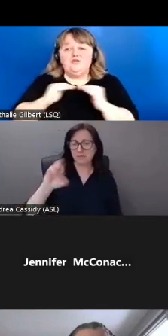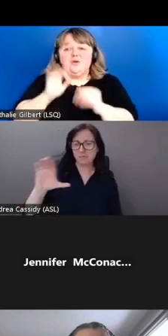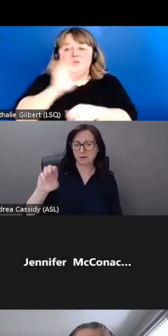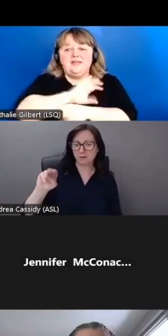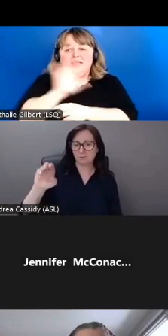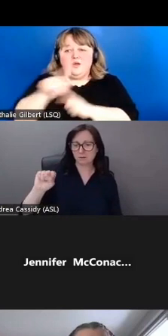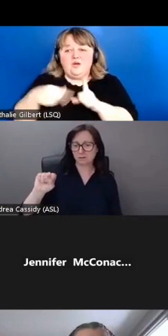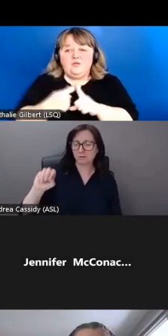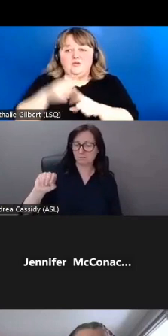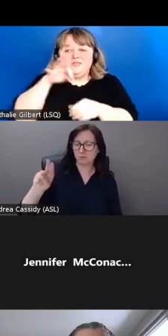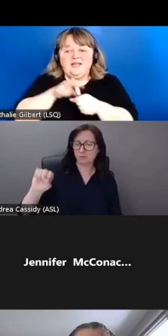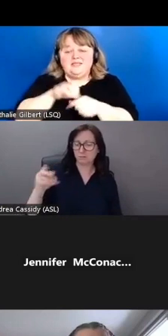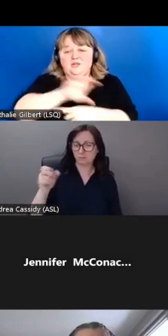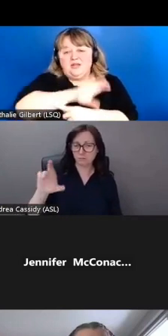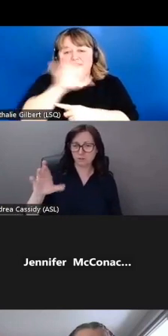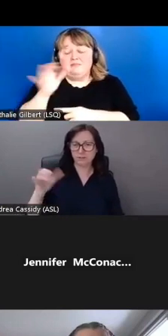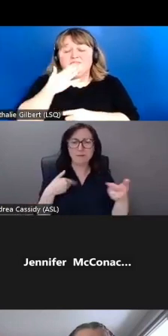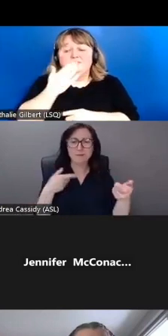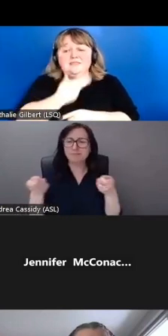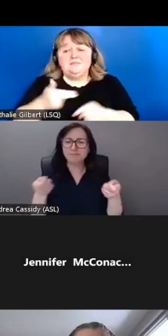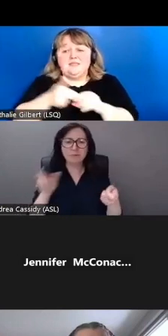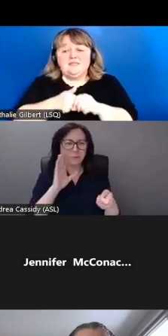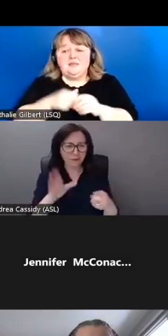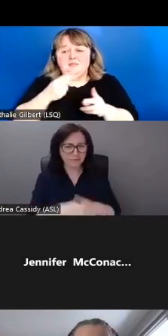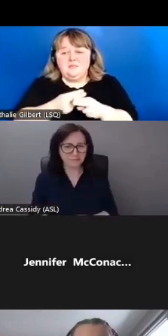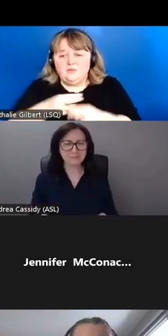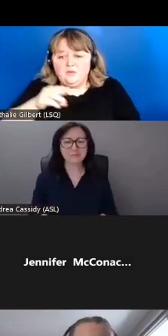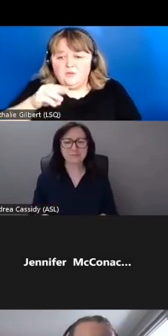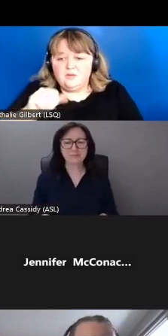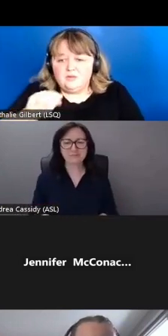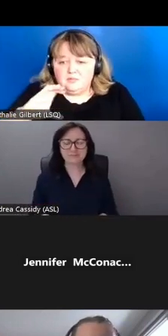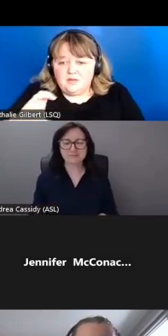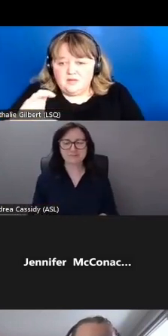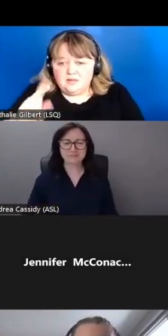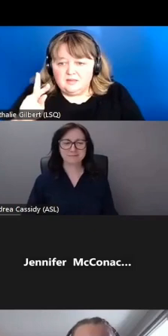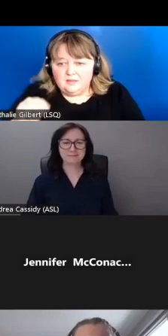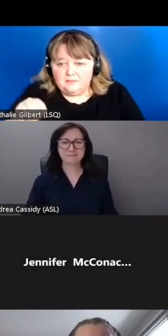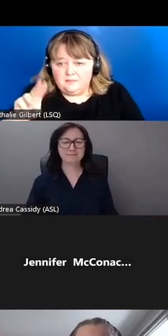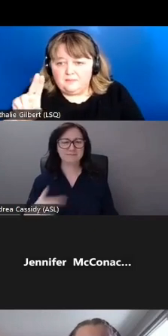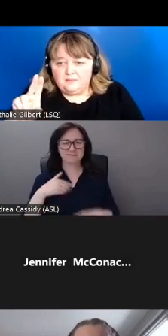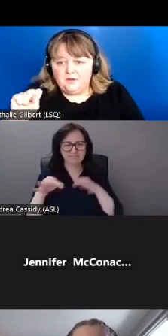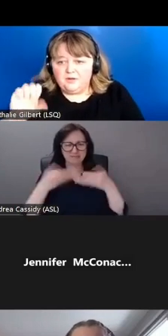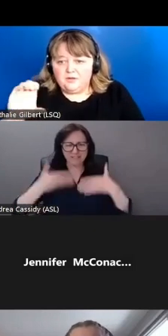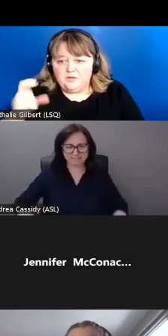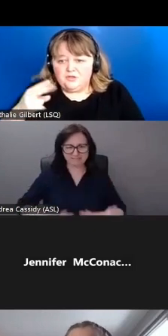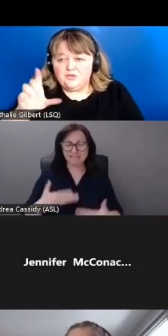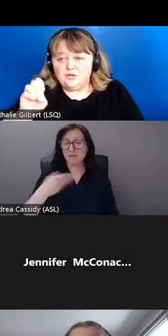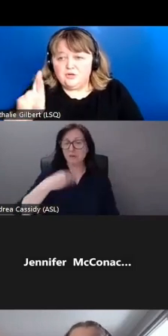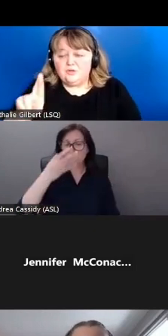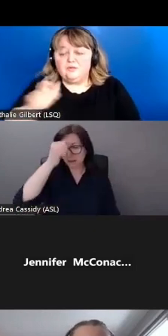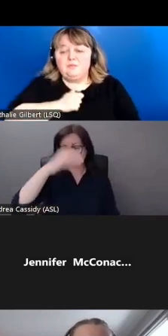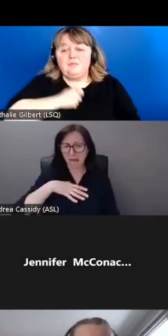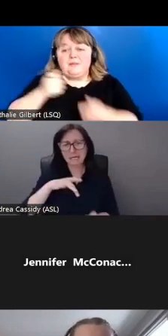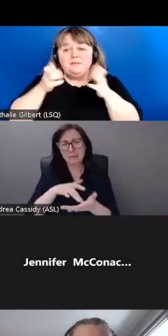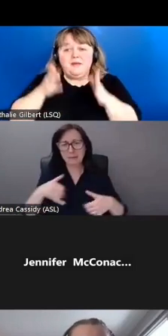Mushler, and I'll be your moderator for this evening. I am a white man of medium build